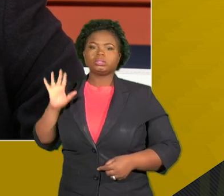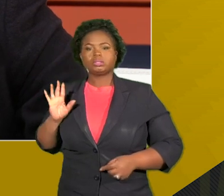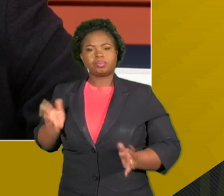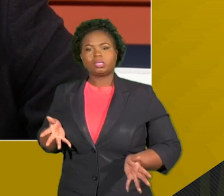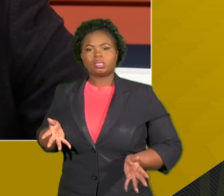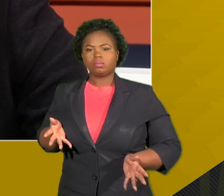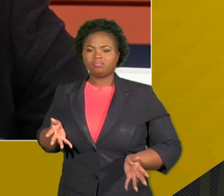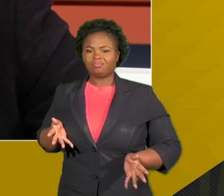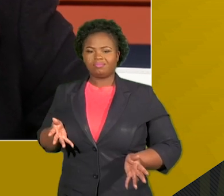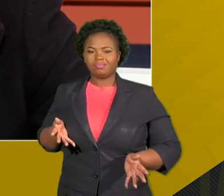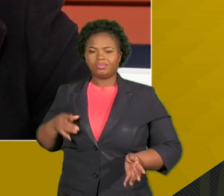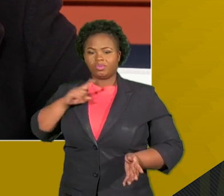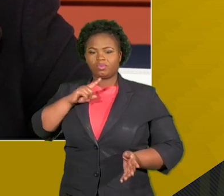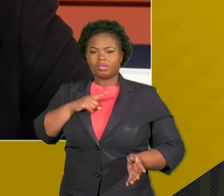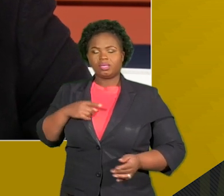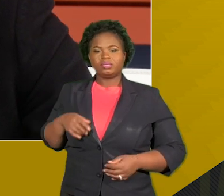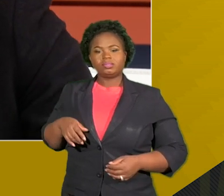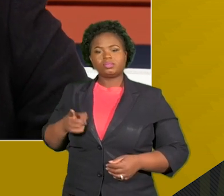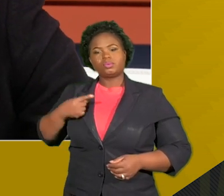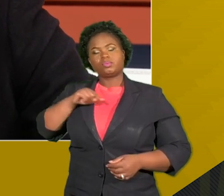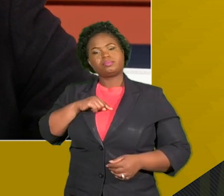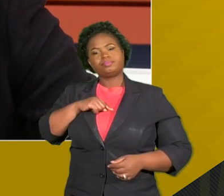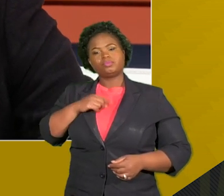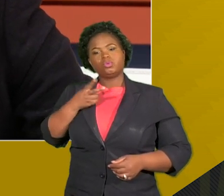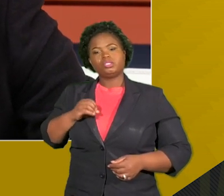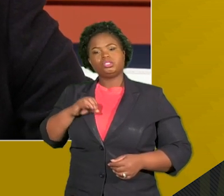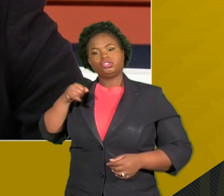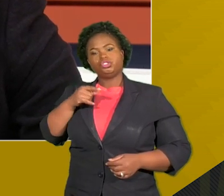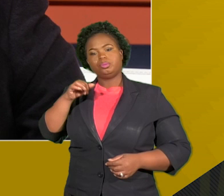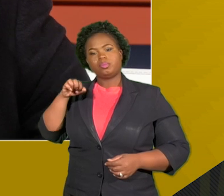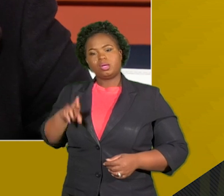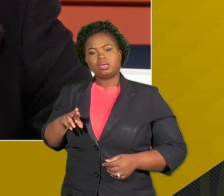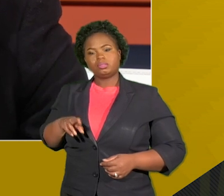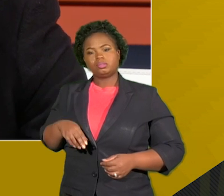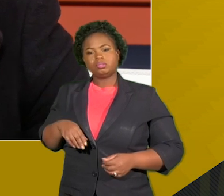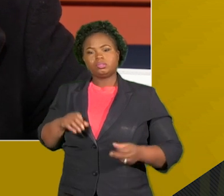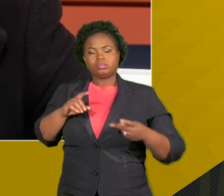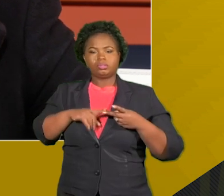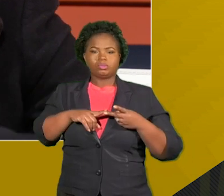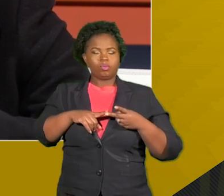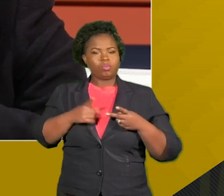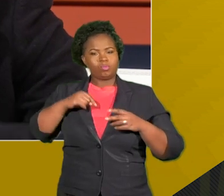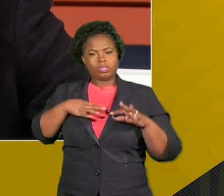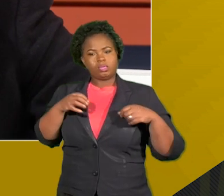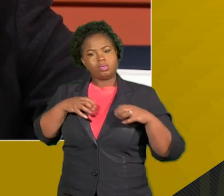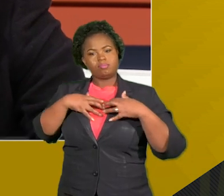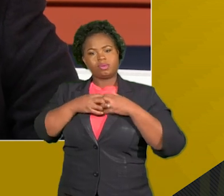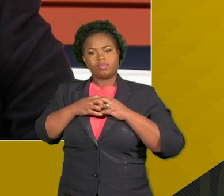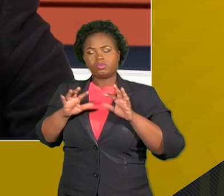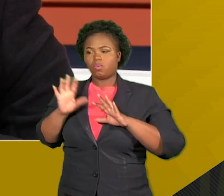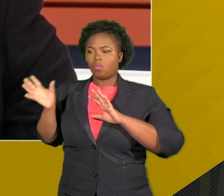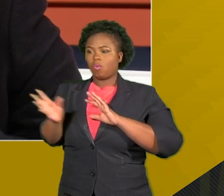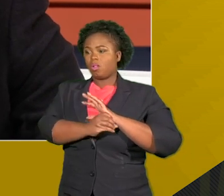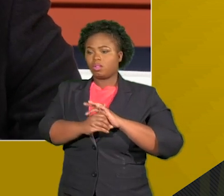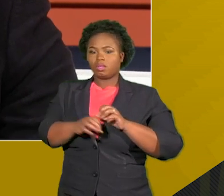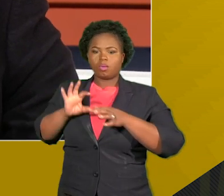you know, like we do as 20 Jeepers. Yeah. I mean, we started a movement called 20 Care, 20 Jeepers Cares. Mm. So all the homes that we adopt,